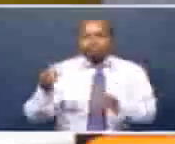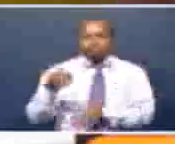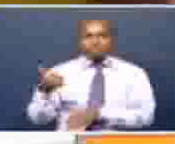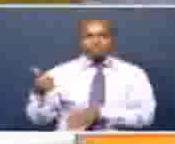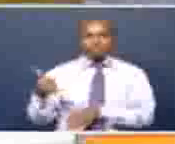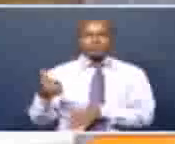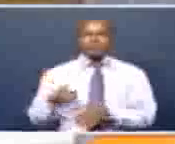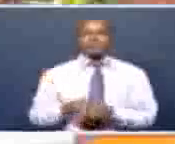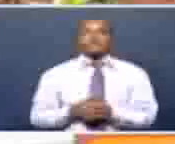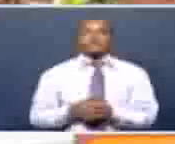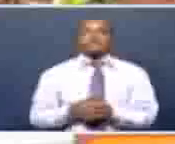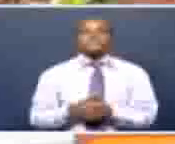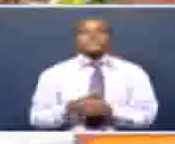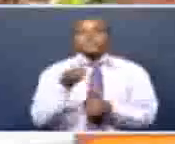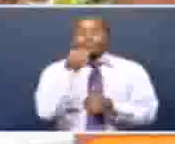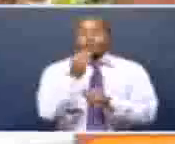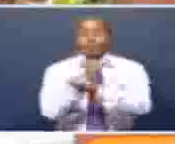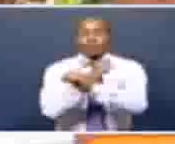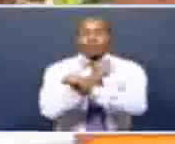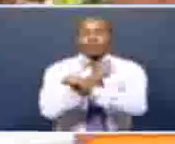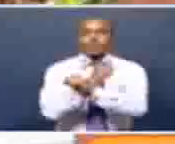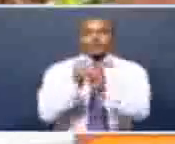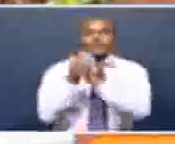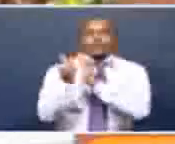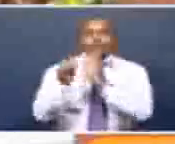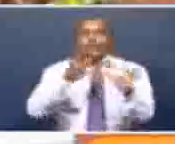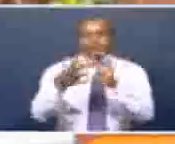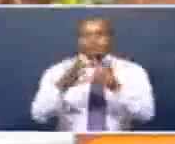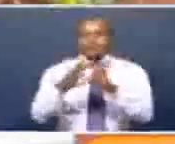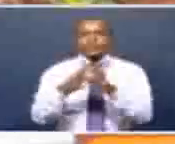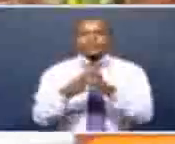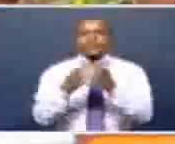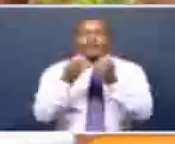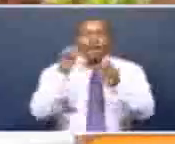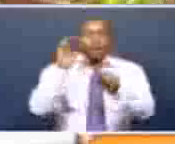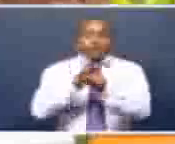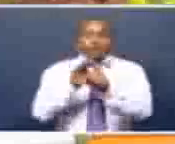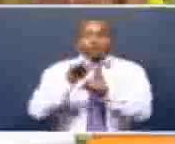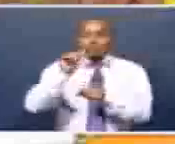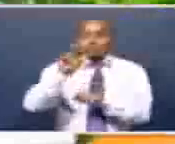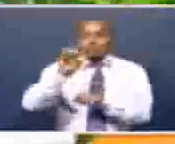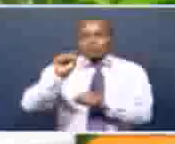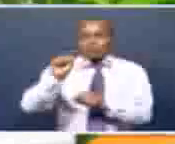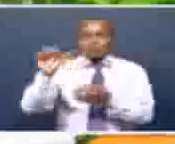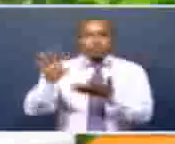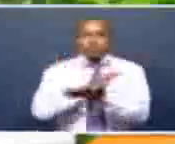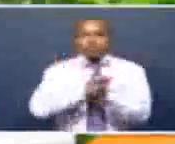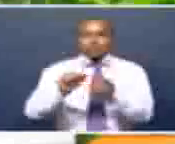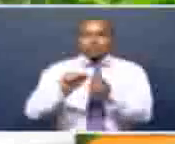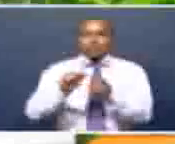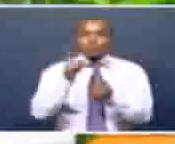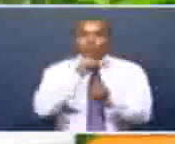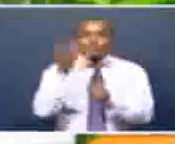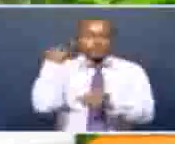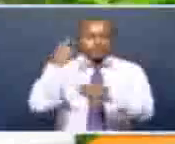to date. Food security experts estimate that hundreds of thousands of acres of farm were wiped out by armyworms last year.